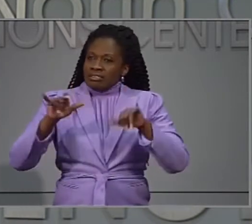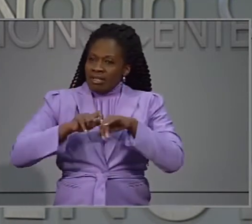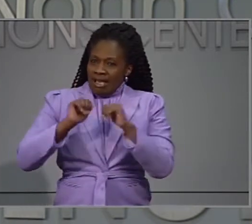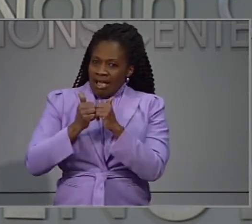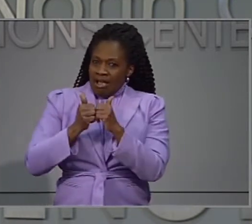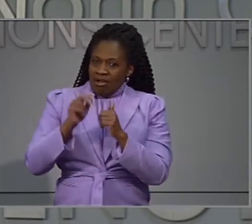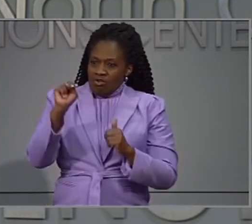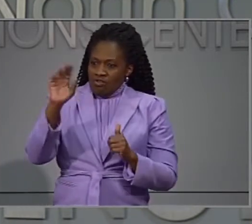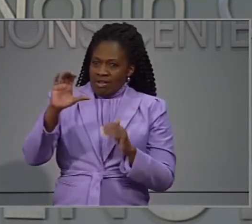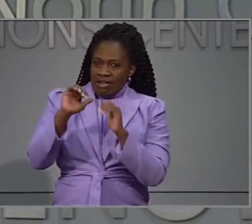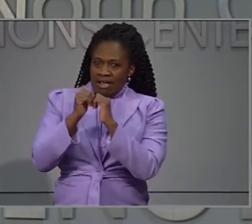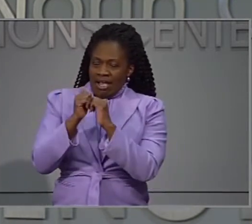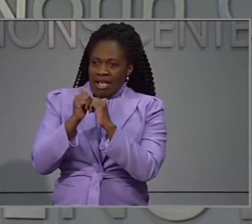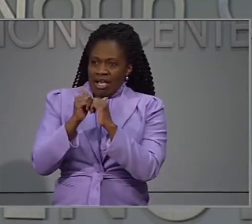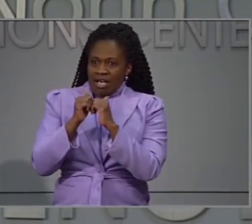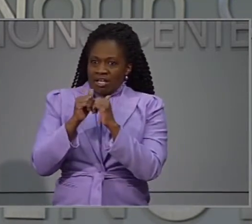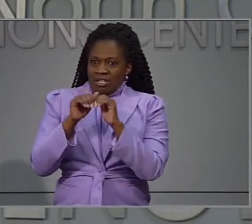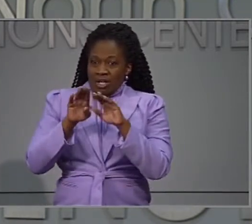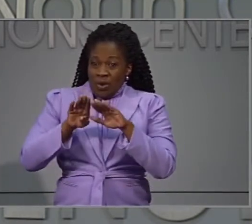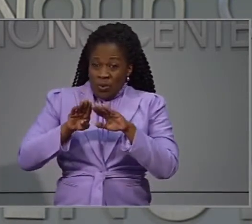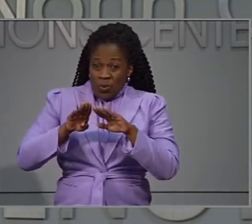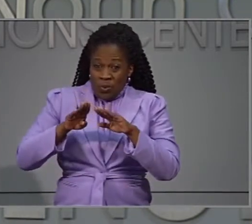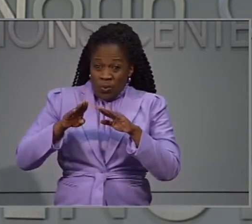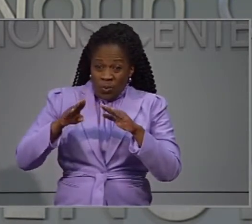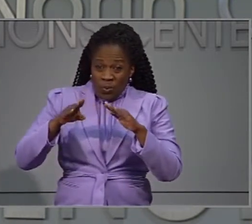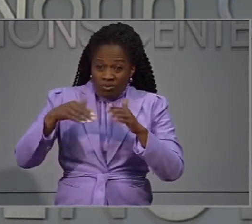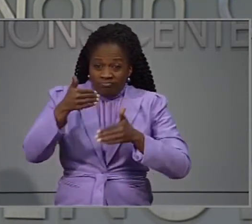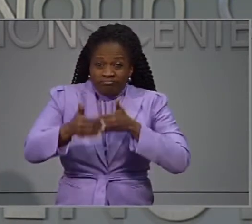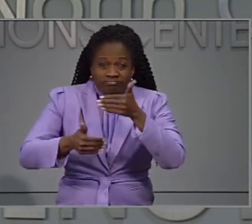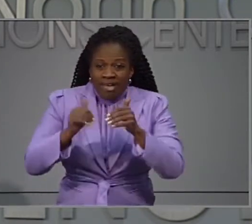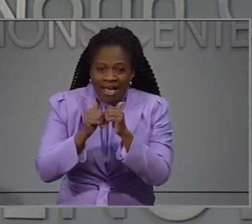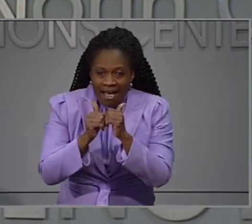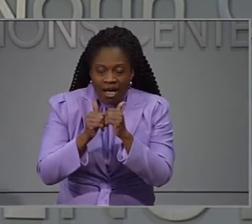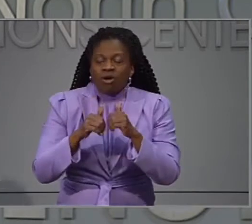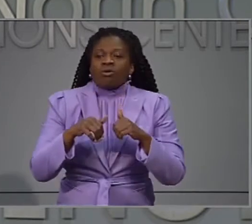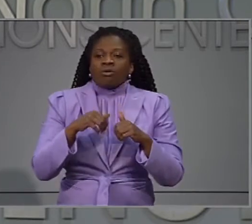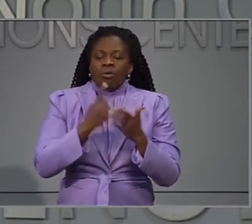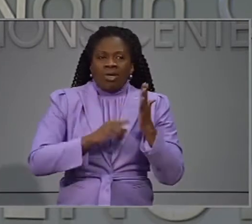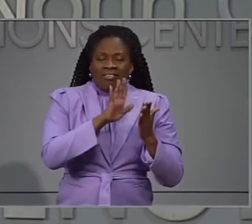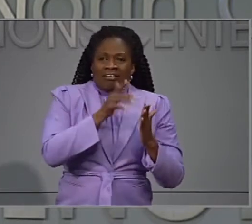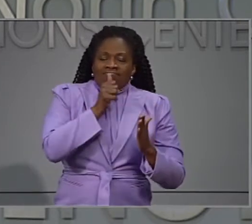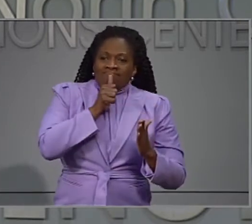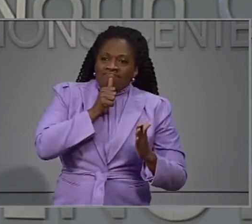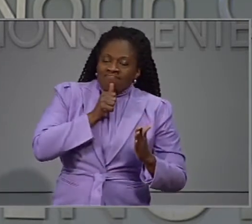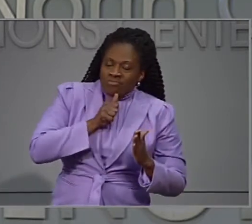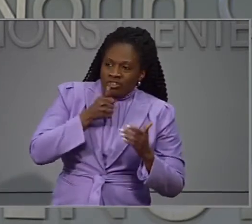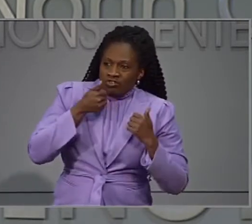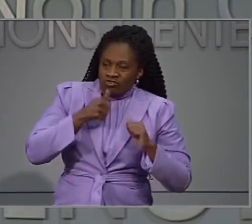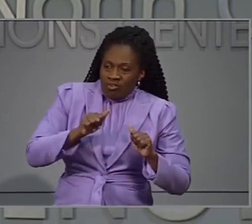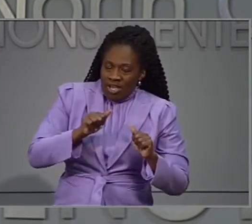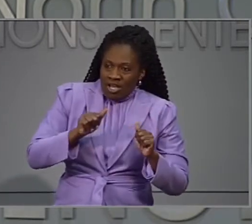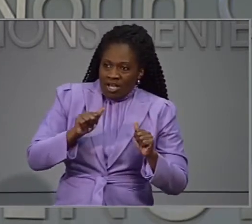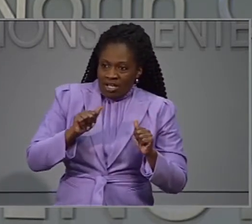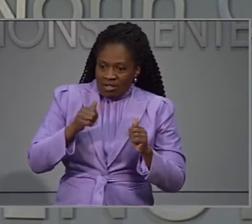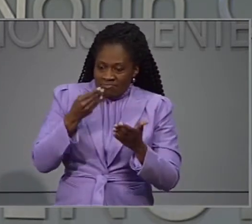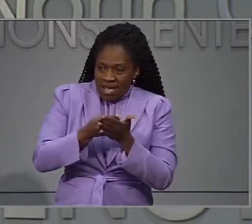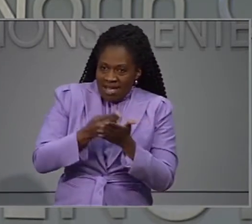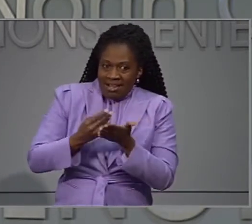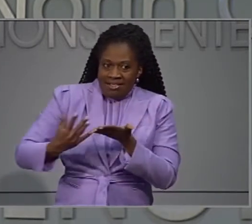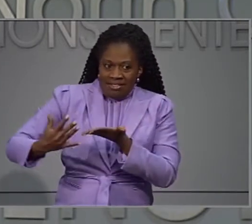Carolina can ease into opening back up, but also what they're dealing with trying to recover